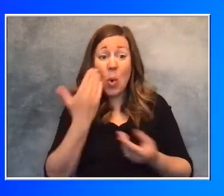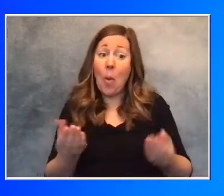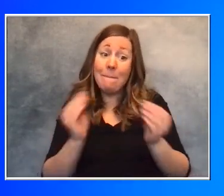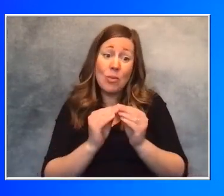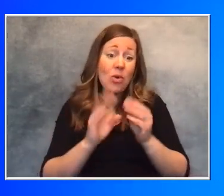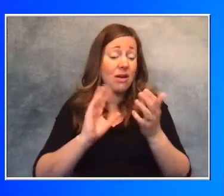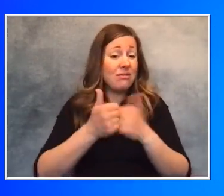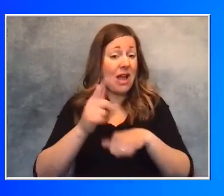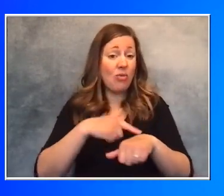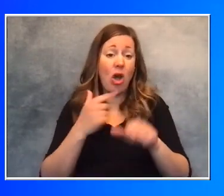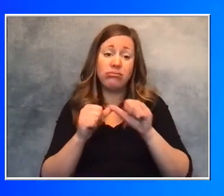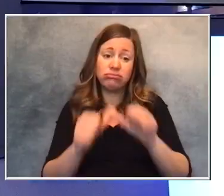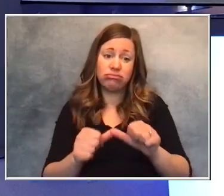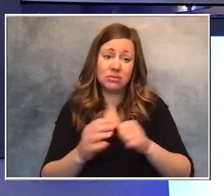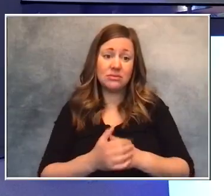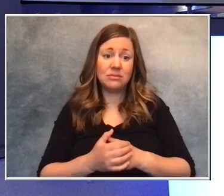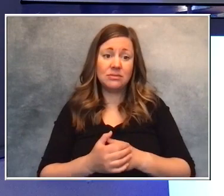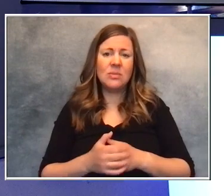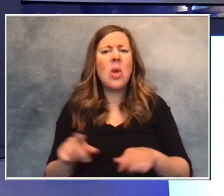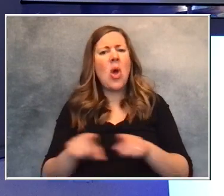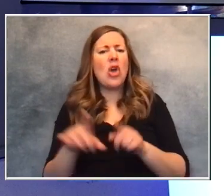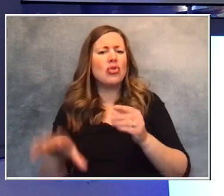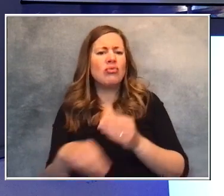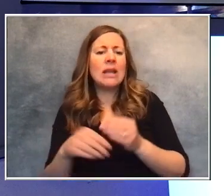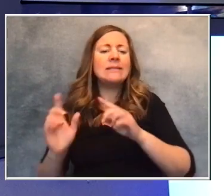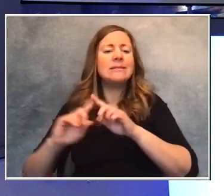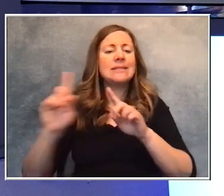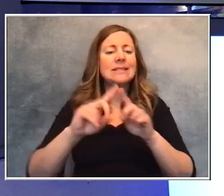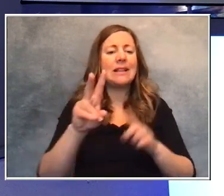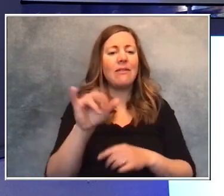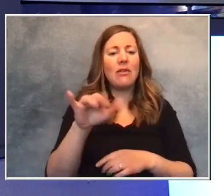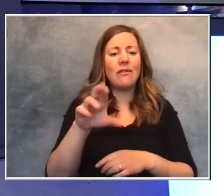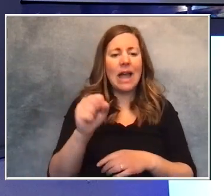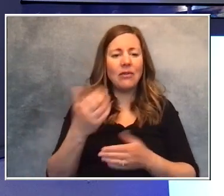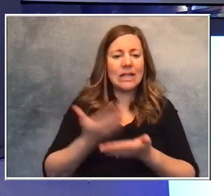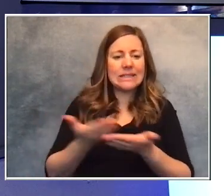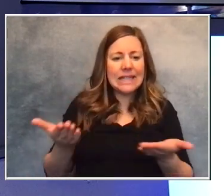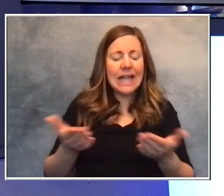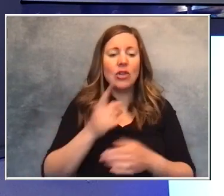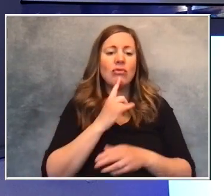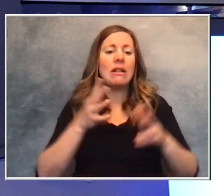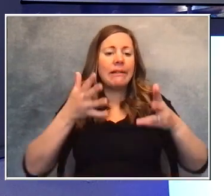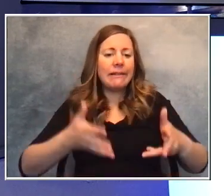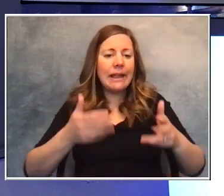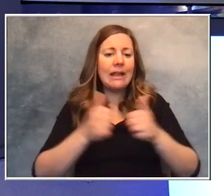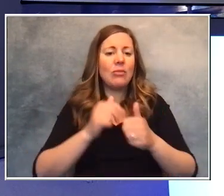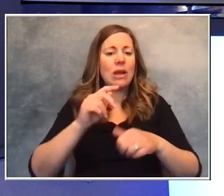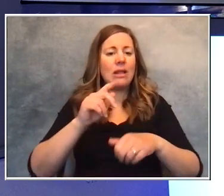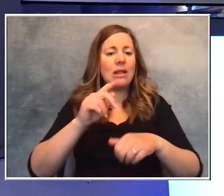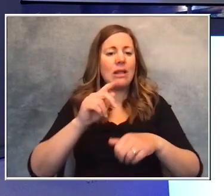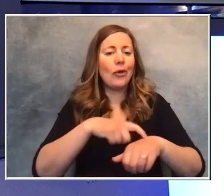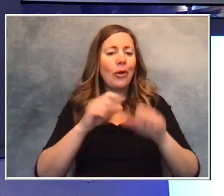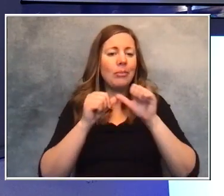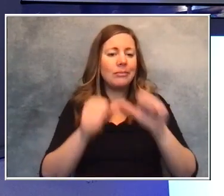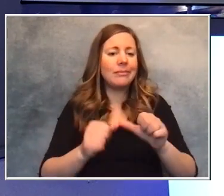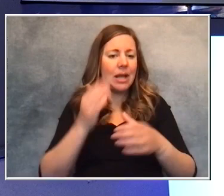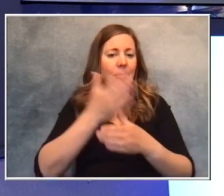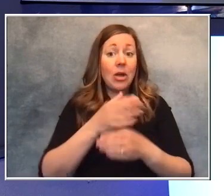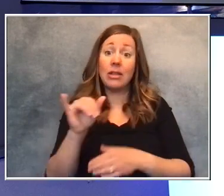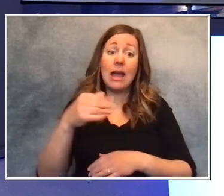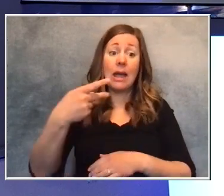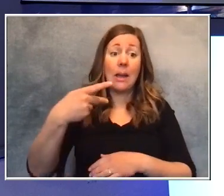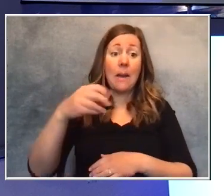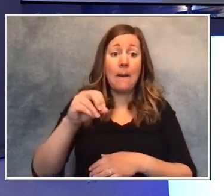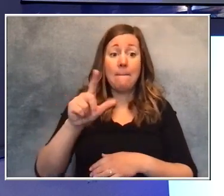last. And just to say, if you think about different viruses that we can have that leave us with long-term impairment, and just think about the polio virus, long-term